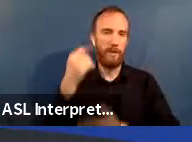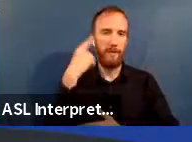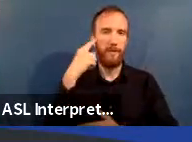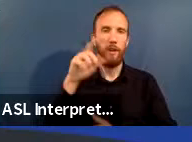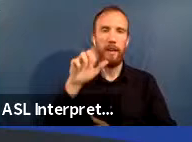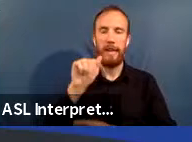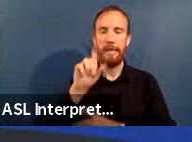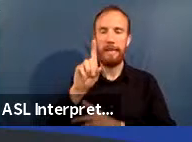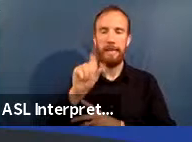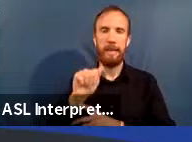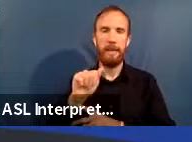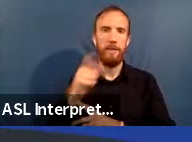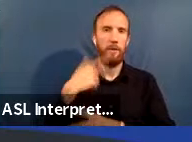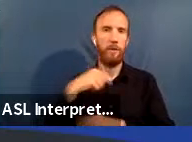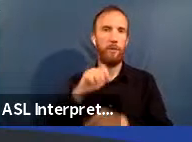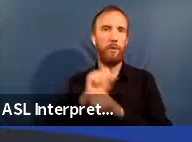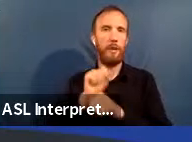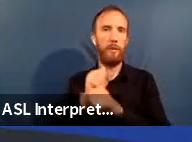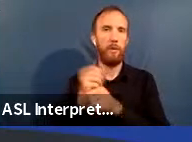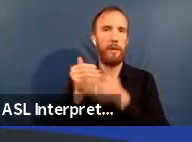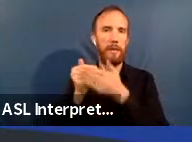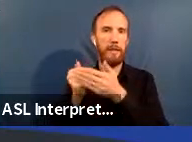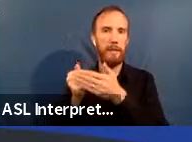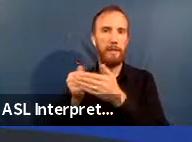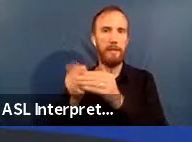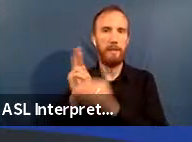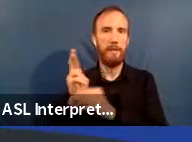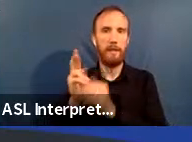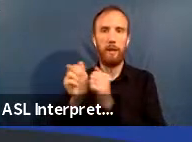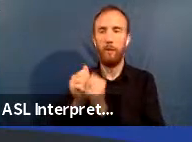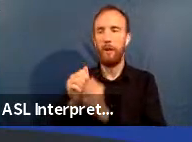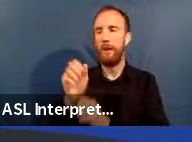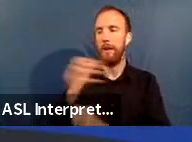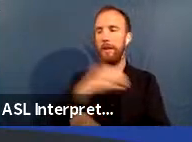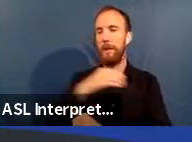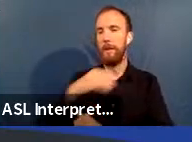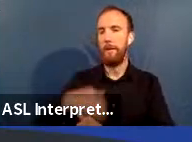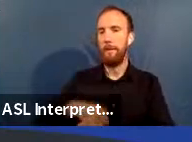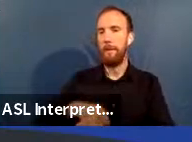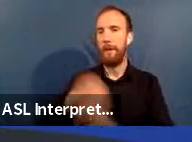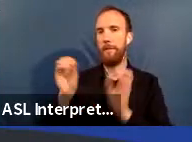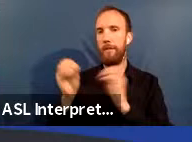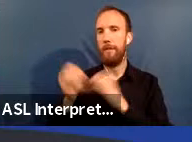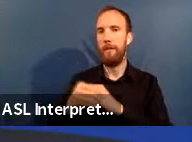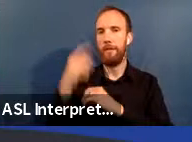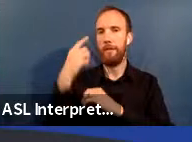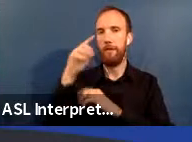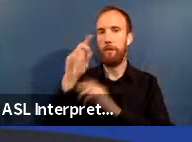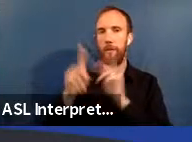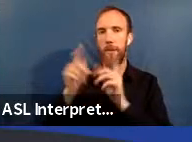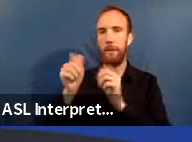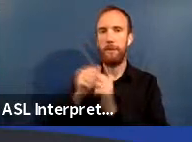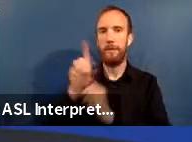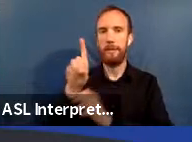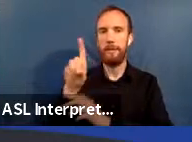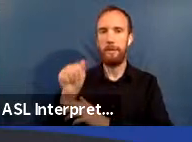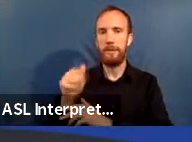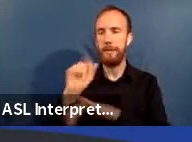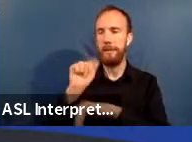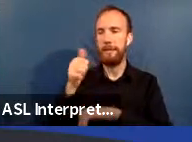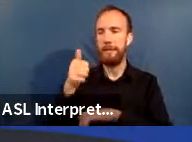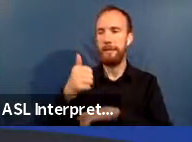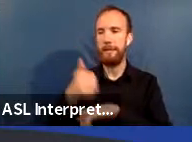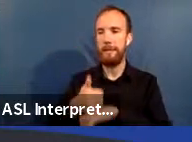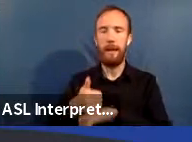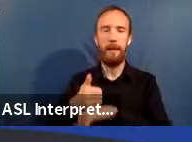We work closely with the mayor's office for people with disabilities to develop long-term ADA capital investment